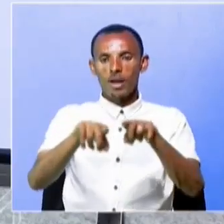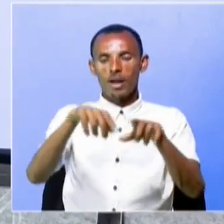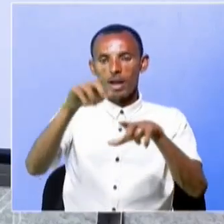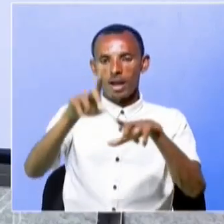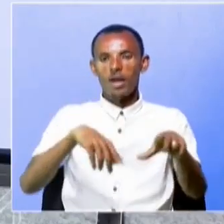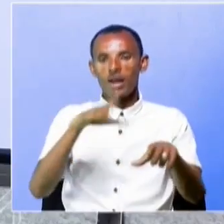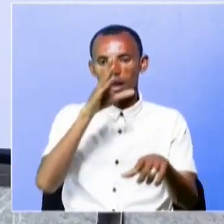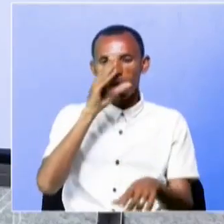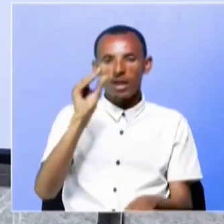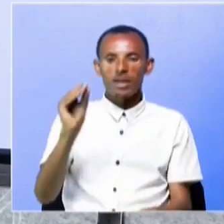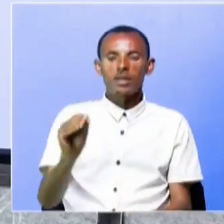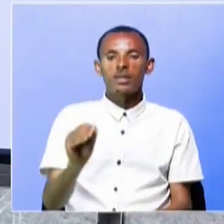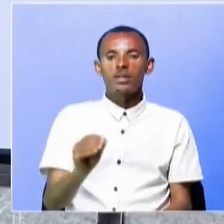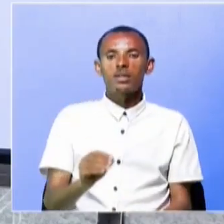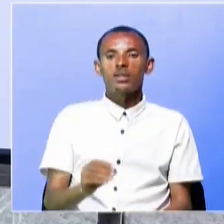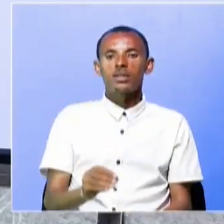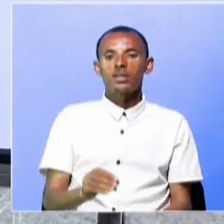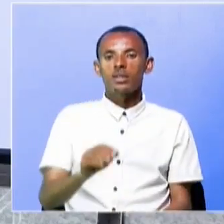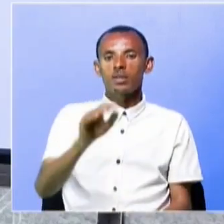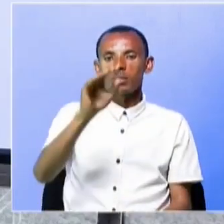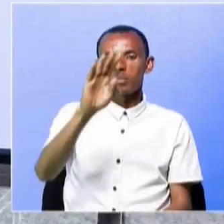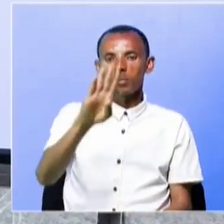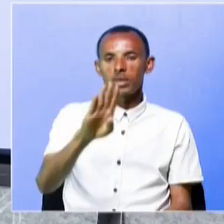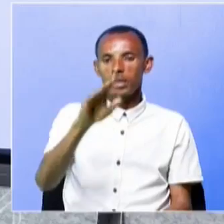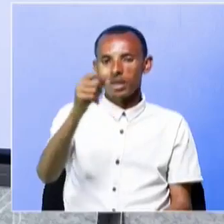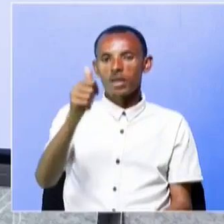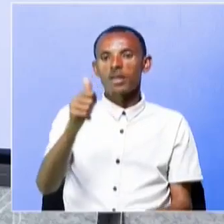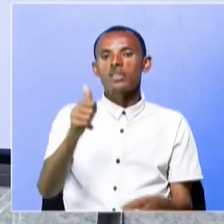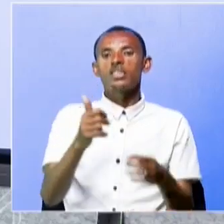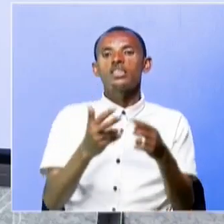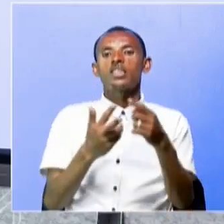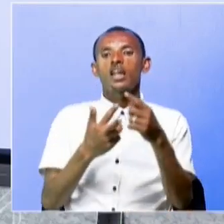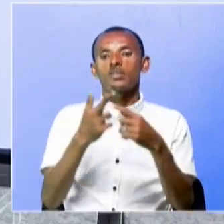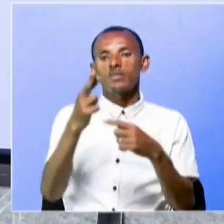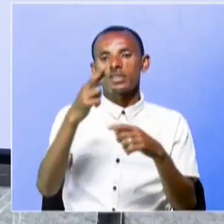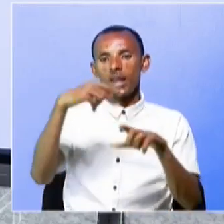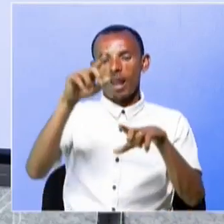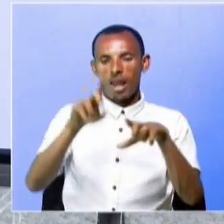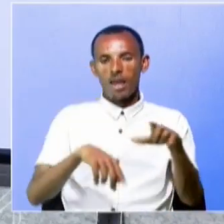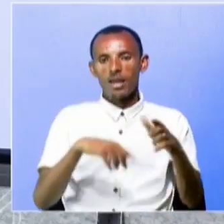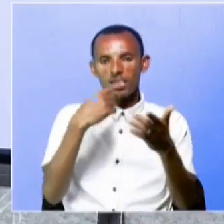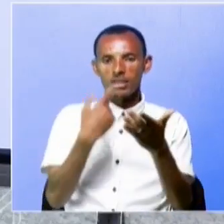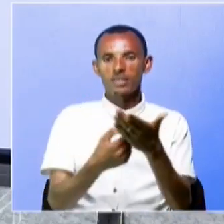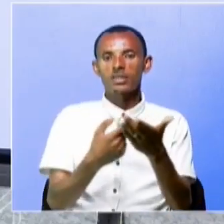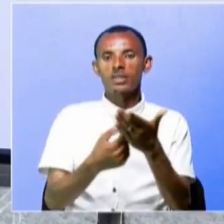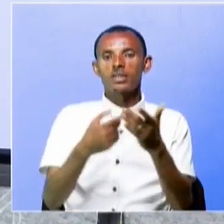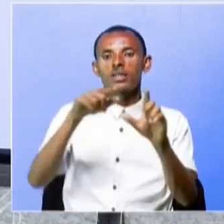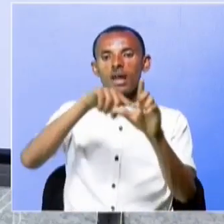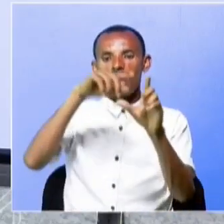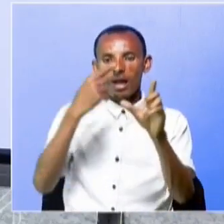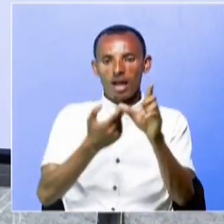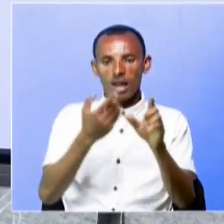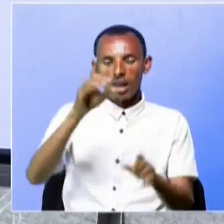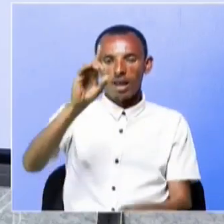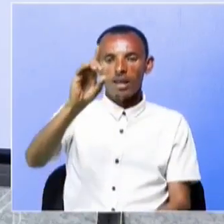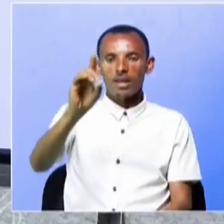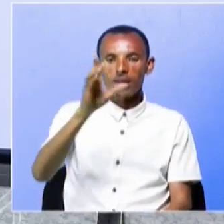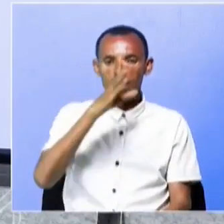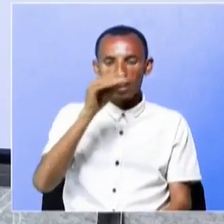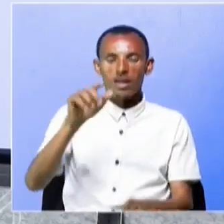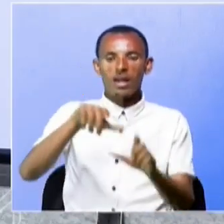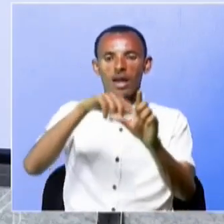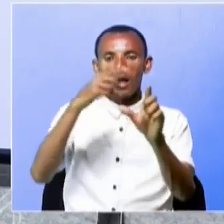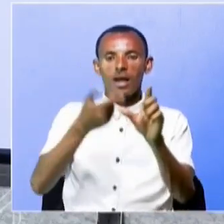and BA as a transversal, this angle D and angle